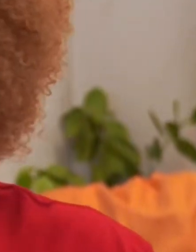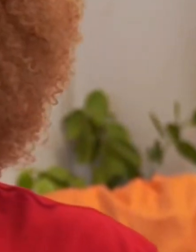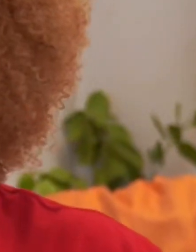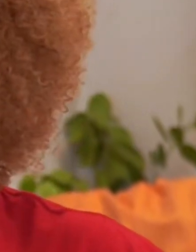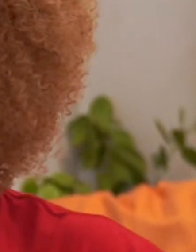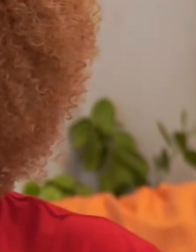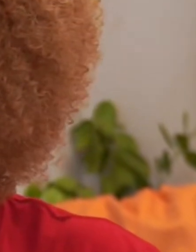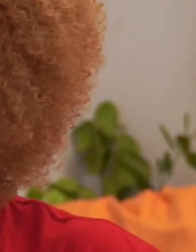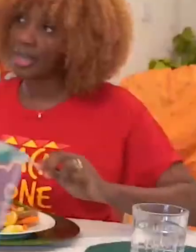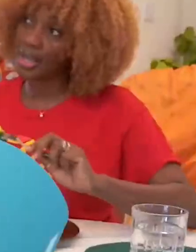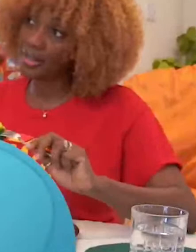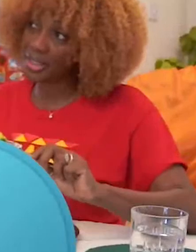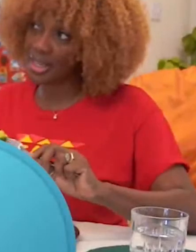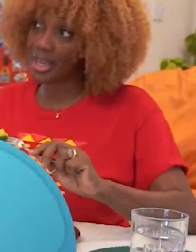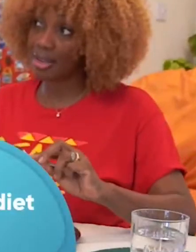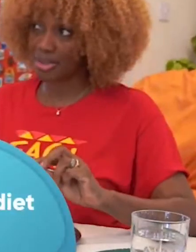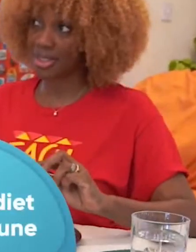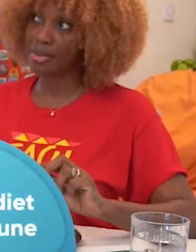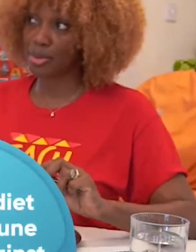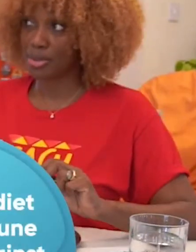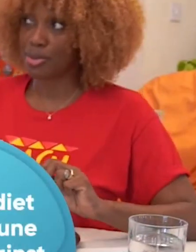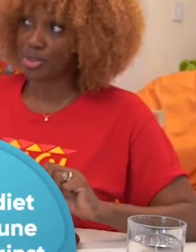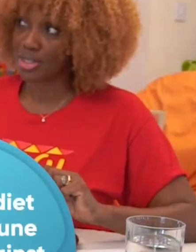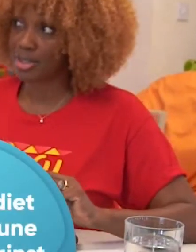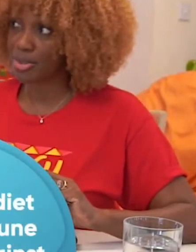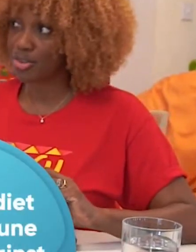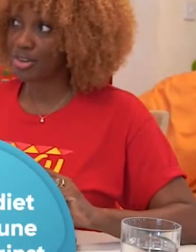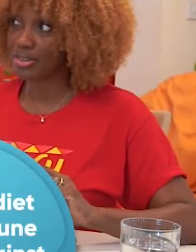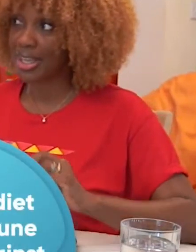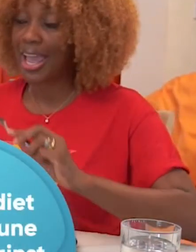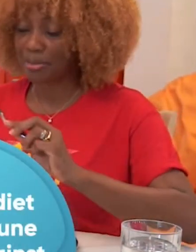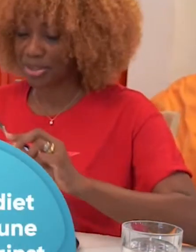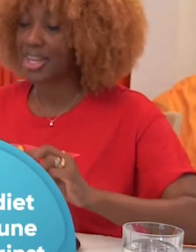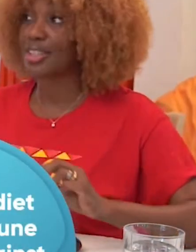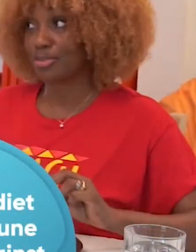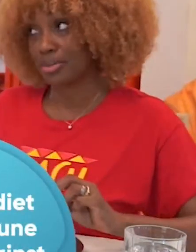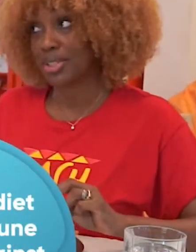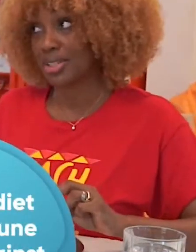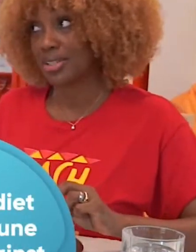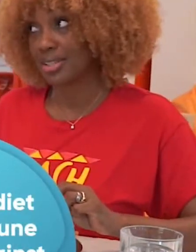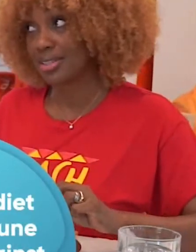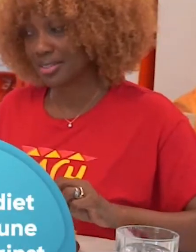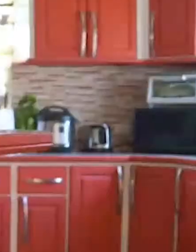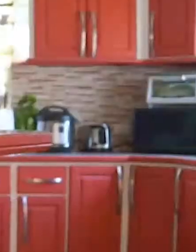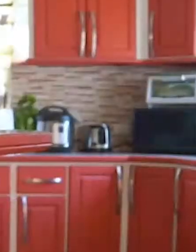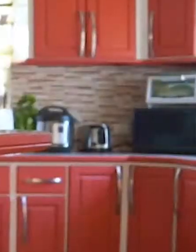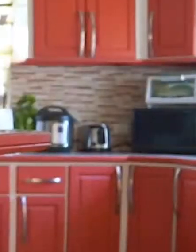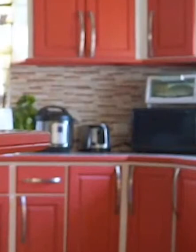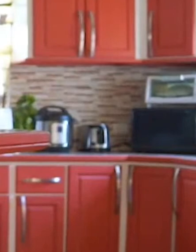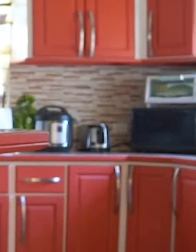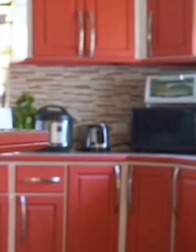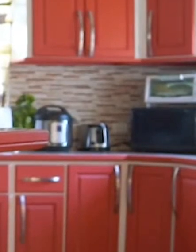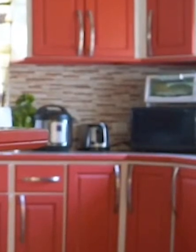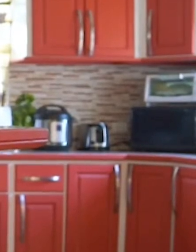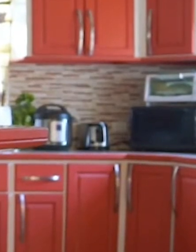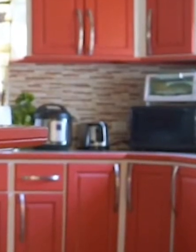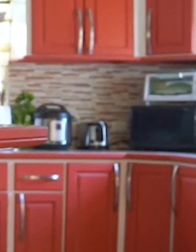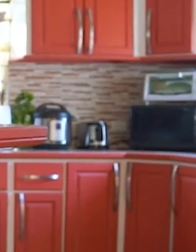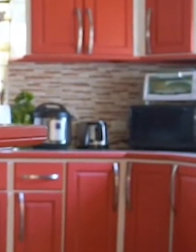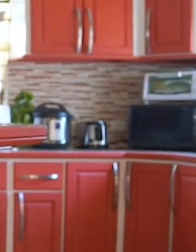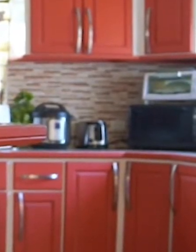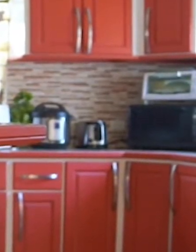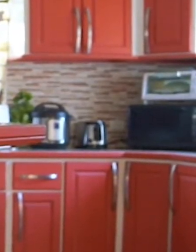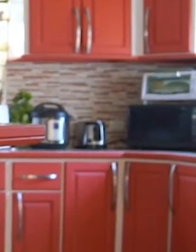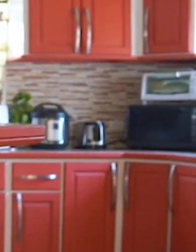and control your blood pressure. A healthy diet helps to keep your immune system strong and protect you from diseases. I know you really care about my health,